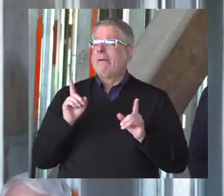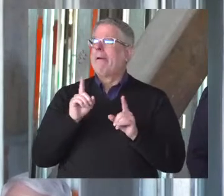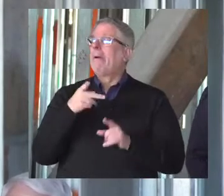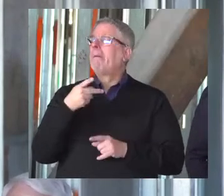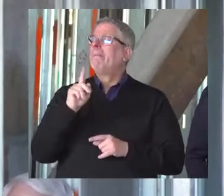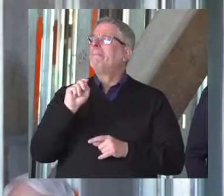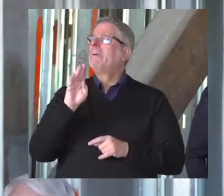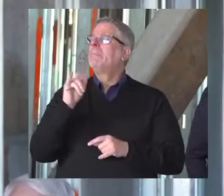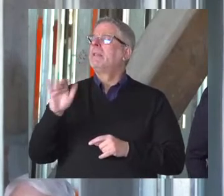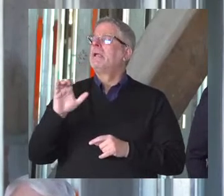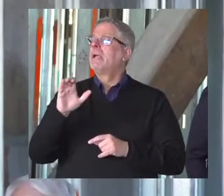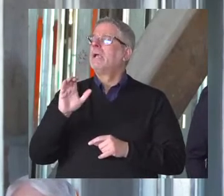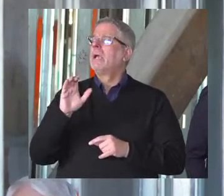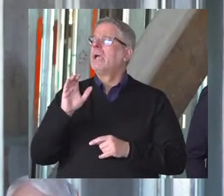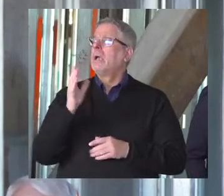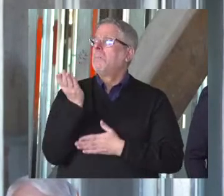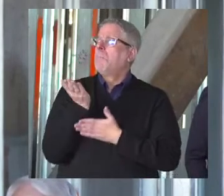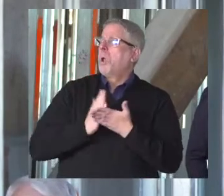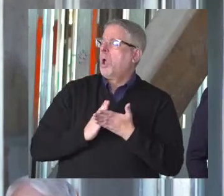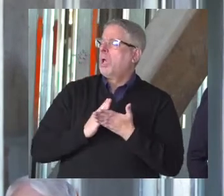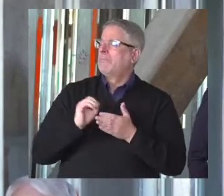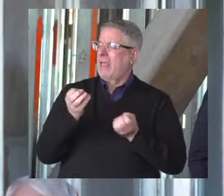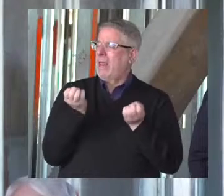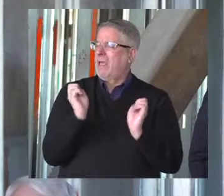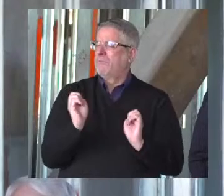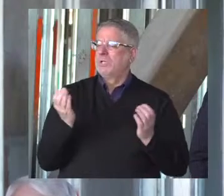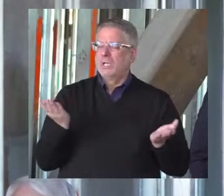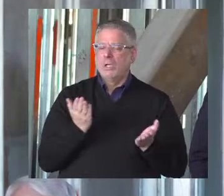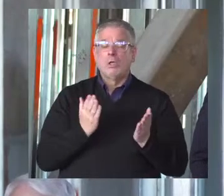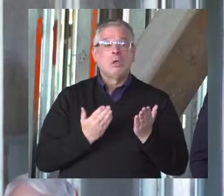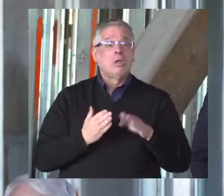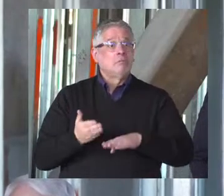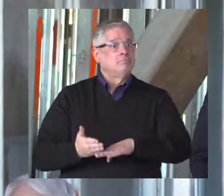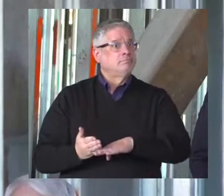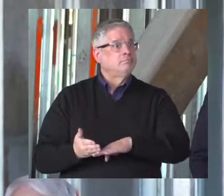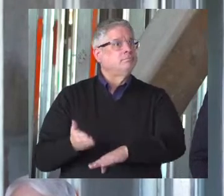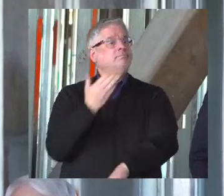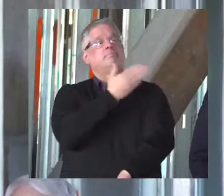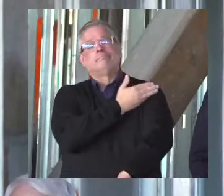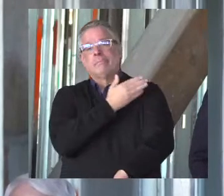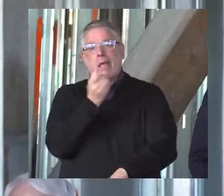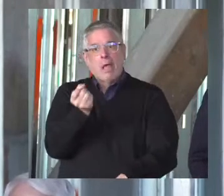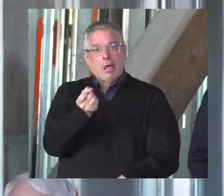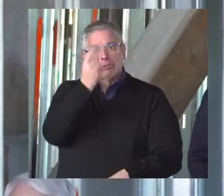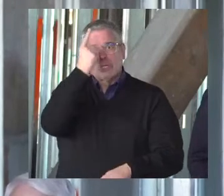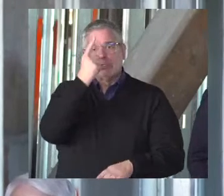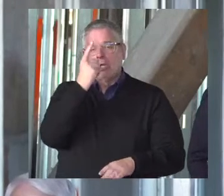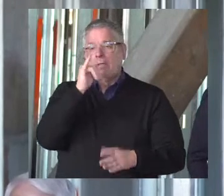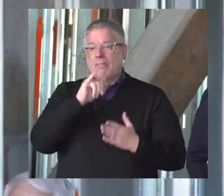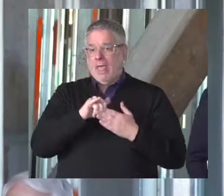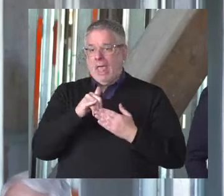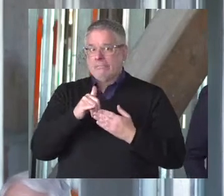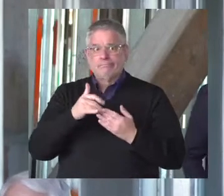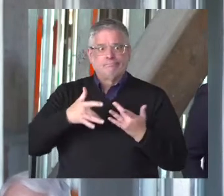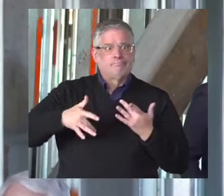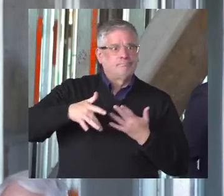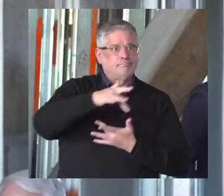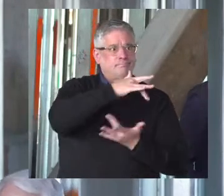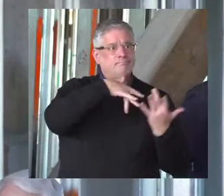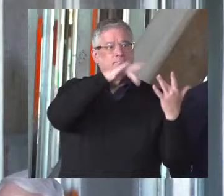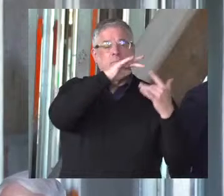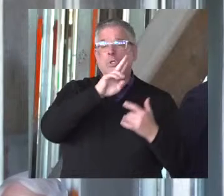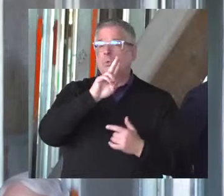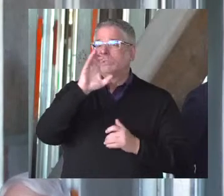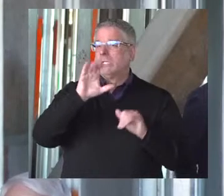also part of the effort here, advancing an understanding and a synergy around not just the